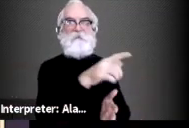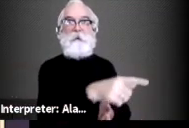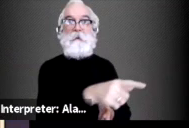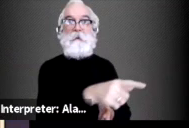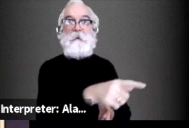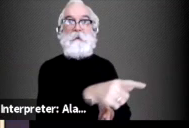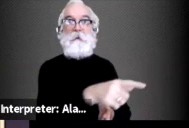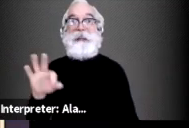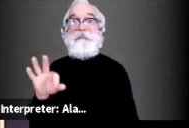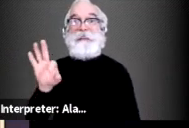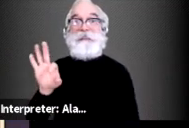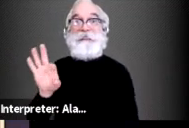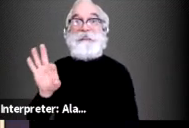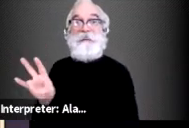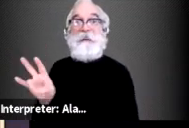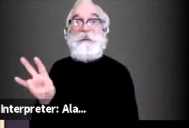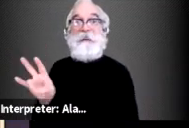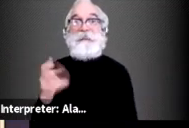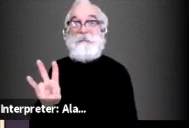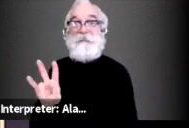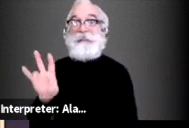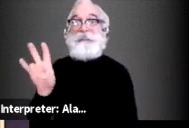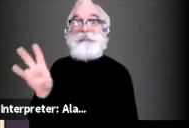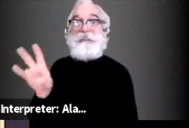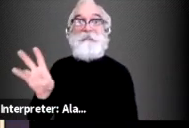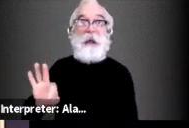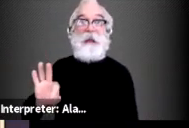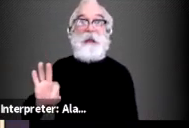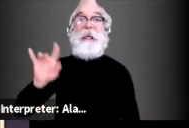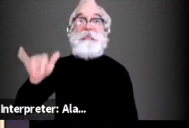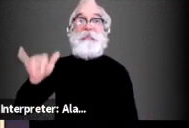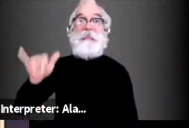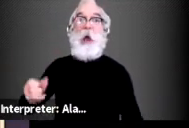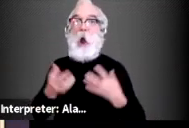and contributed to the declaration of war.